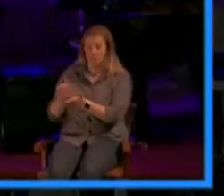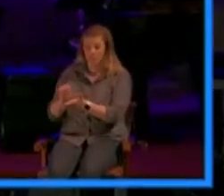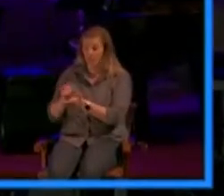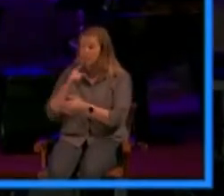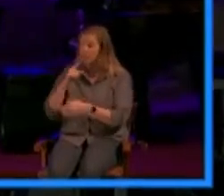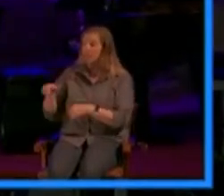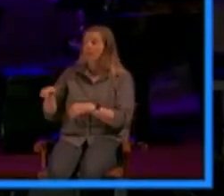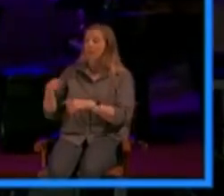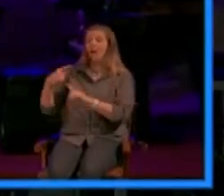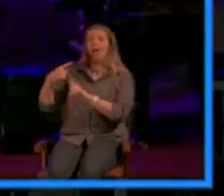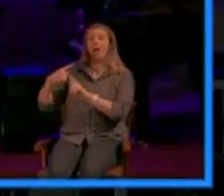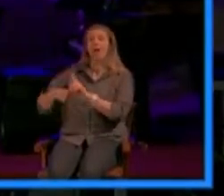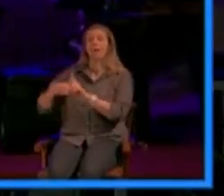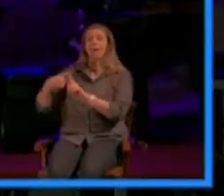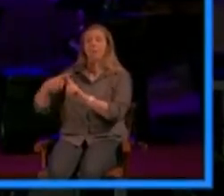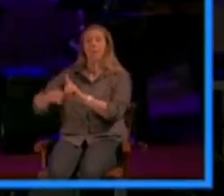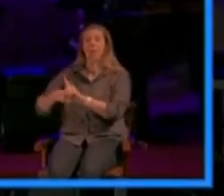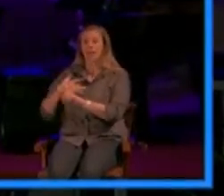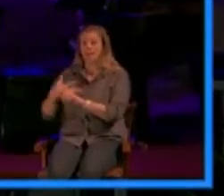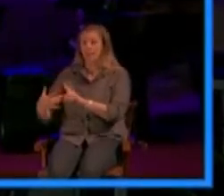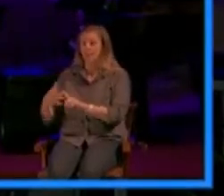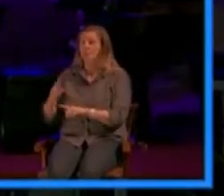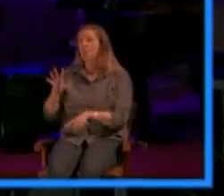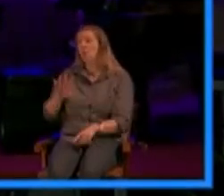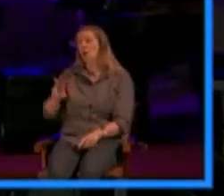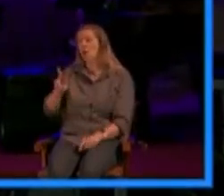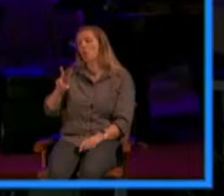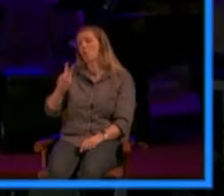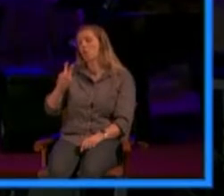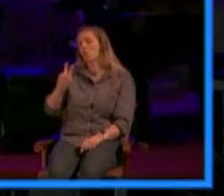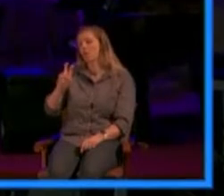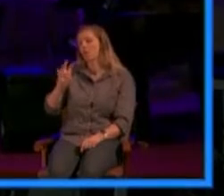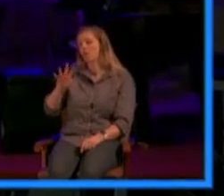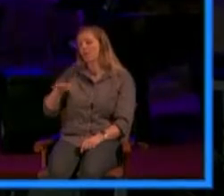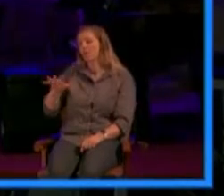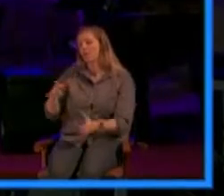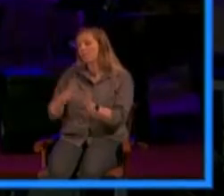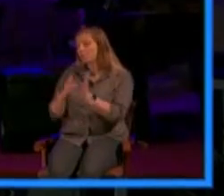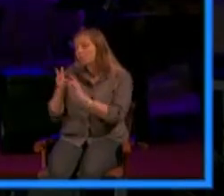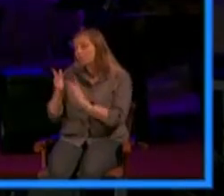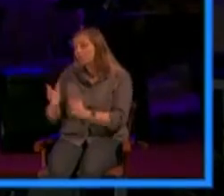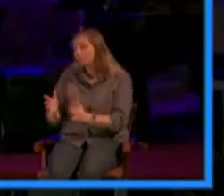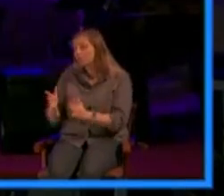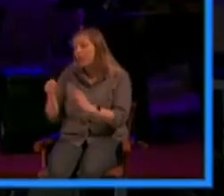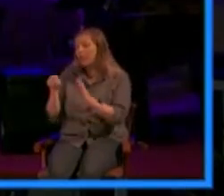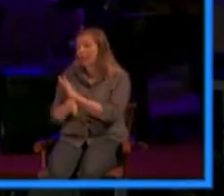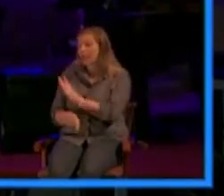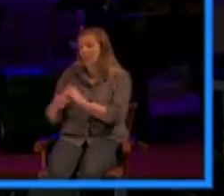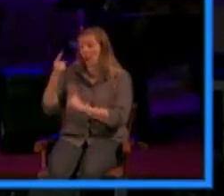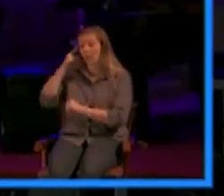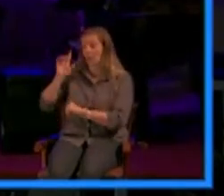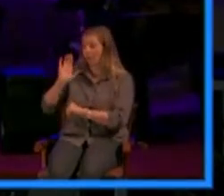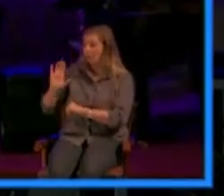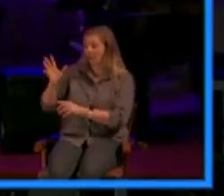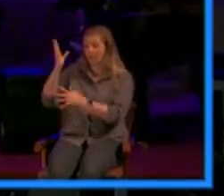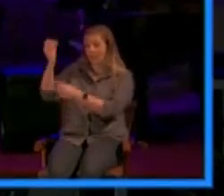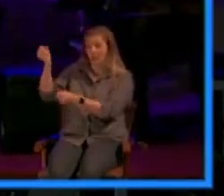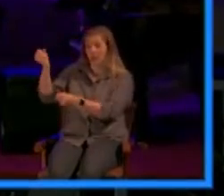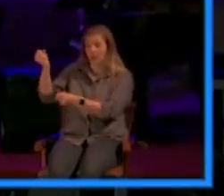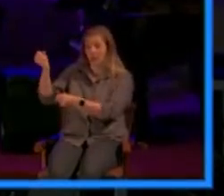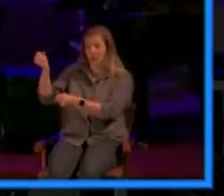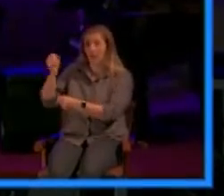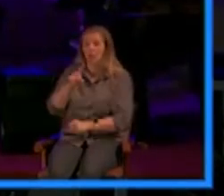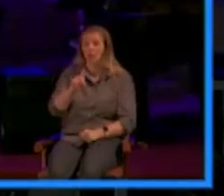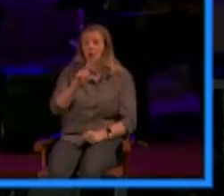world, 255 Christians are killed for their faith. 104 every month are